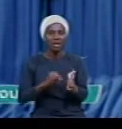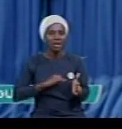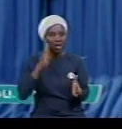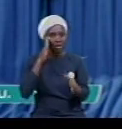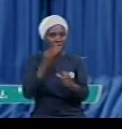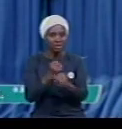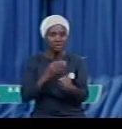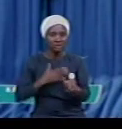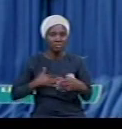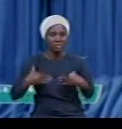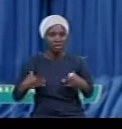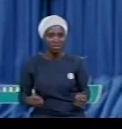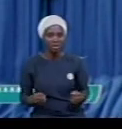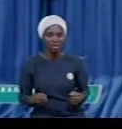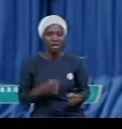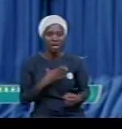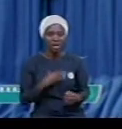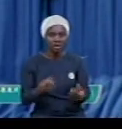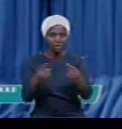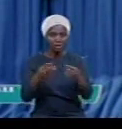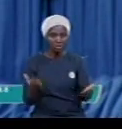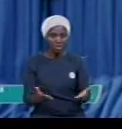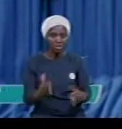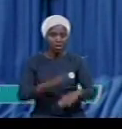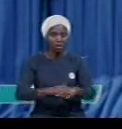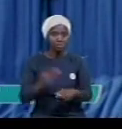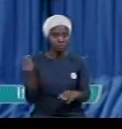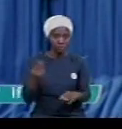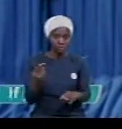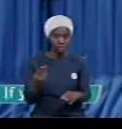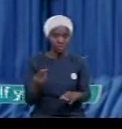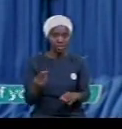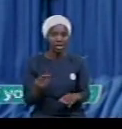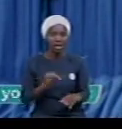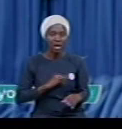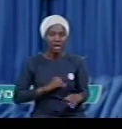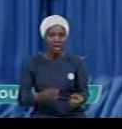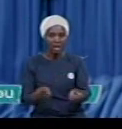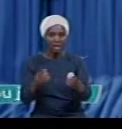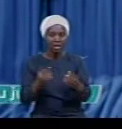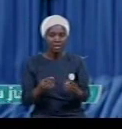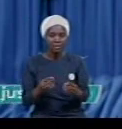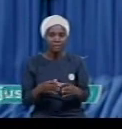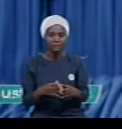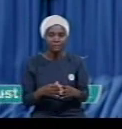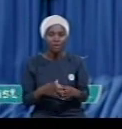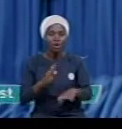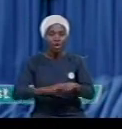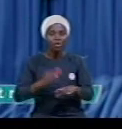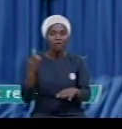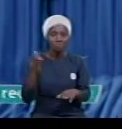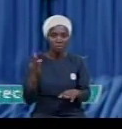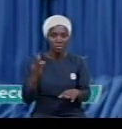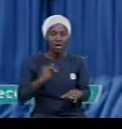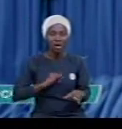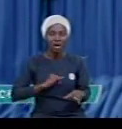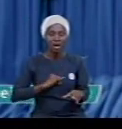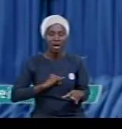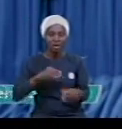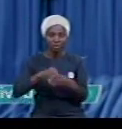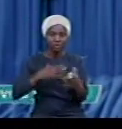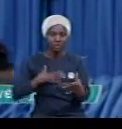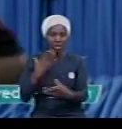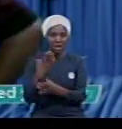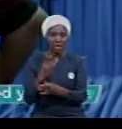healing. Then on getting here on Thursday, I came late actually. Then on Friday, I laid my hand where